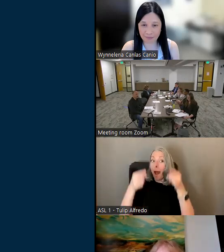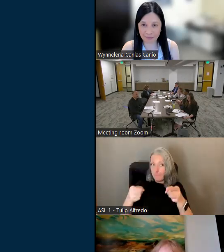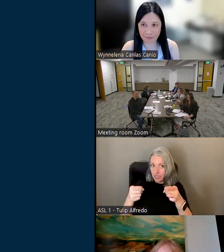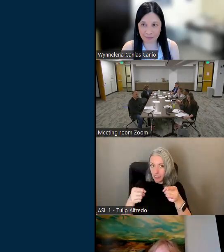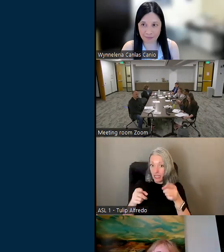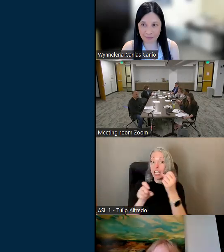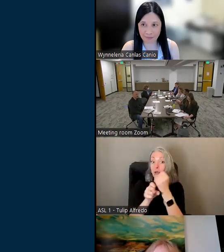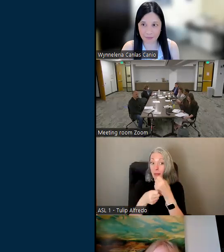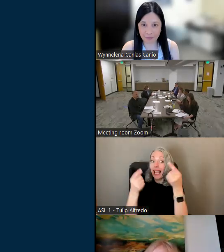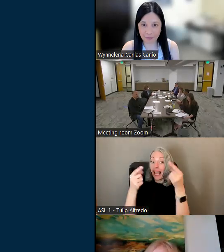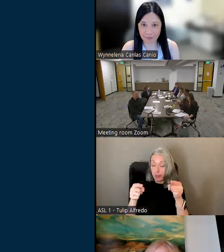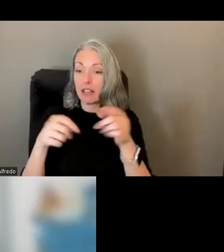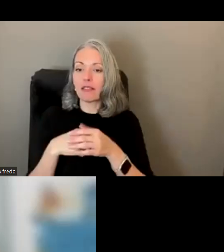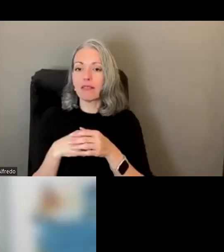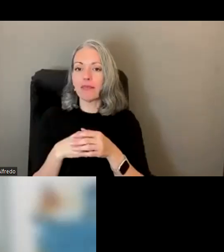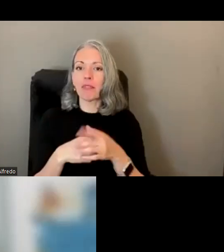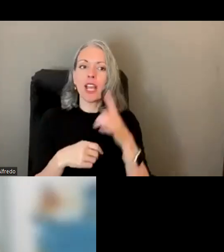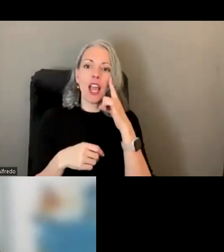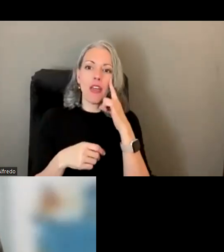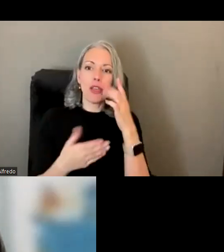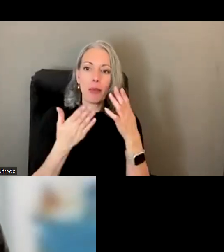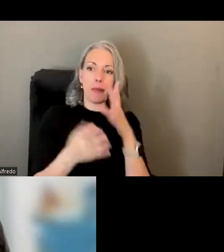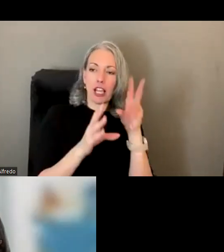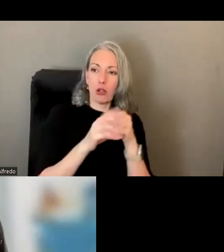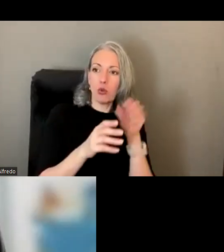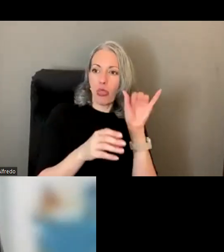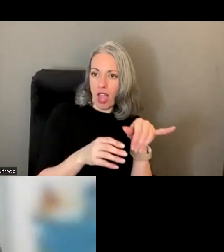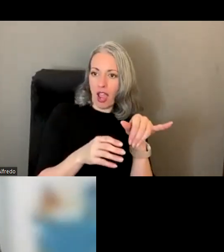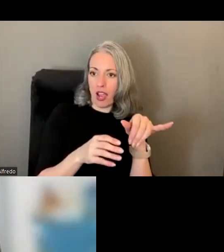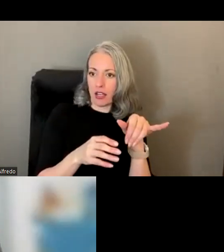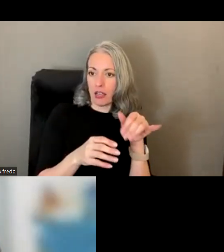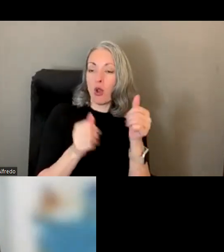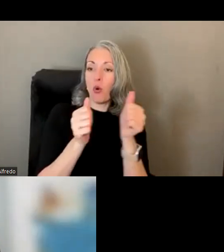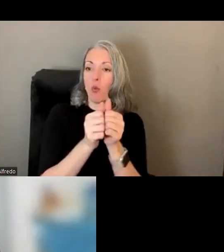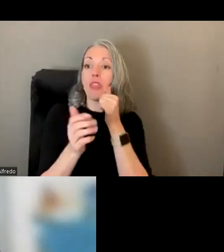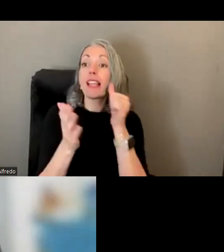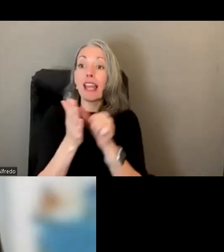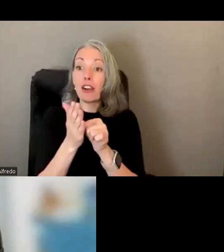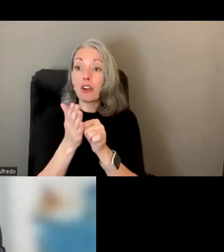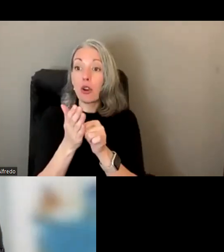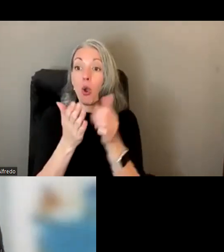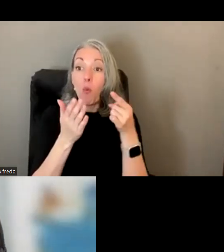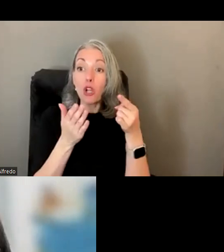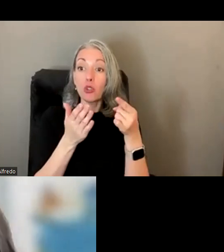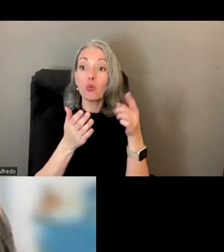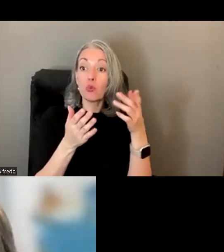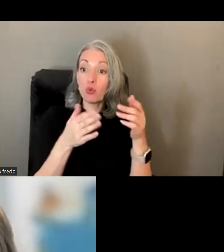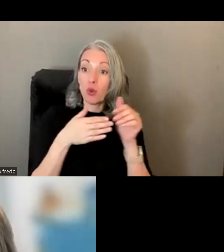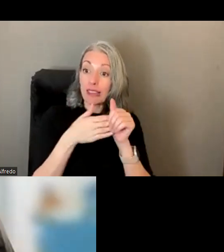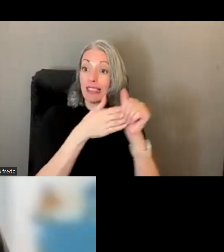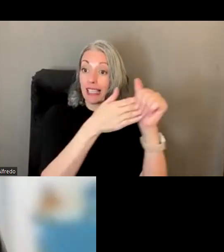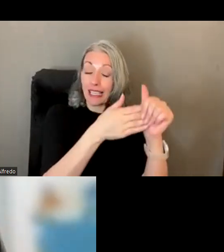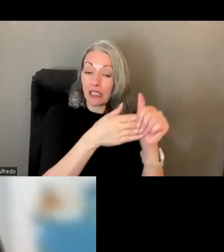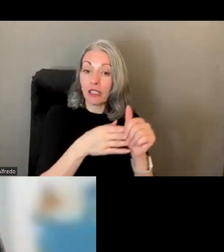need to, so I think maybe we could include that in the letter to him, as we'd like to see you take leadership and ensure that, these silos